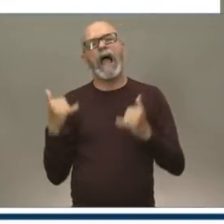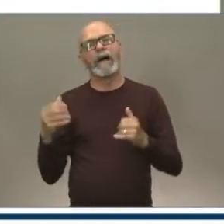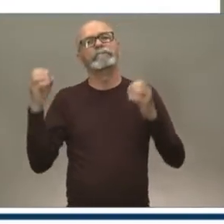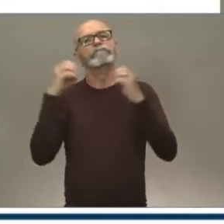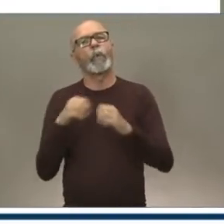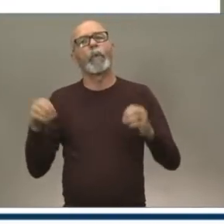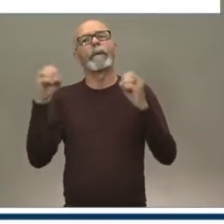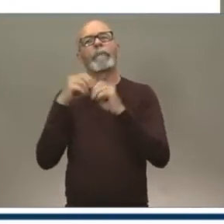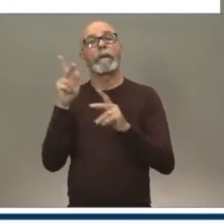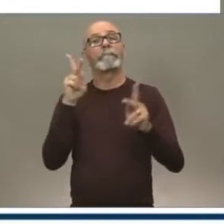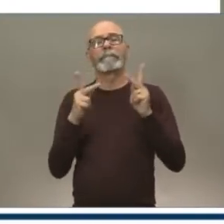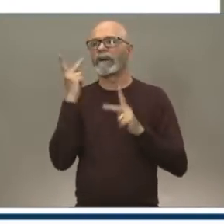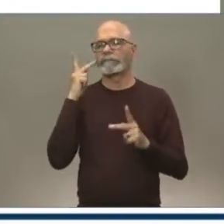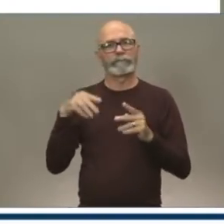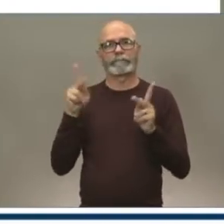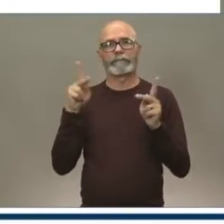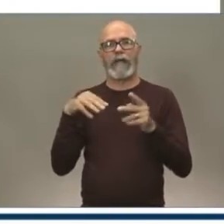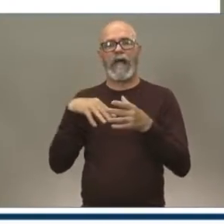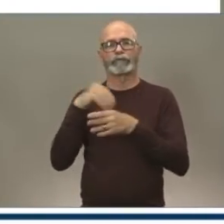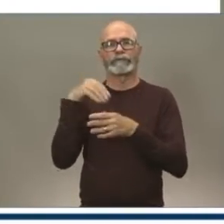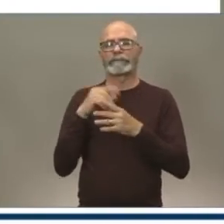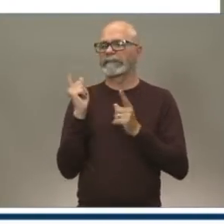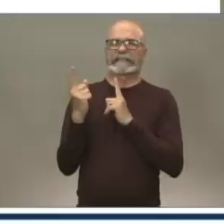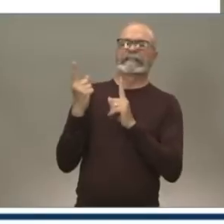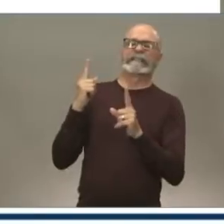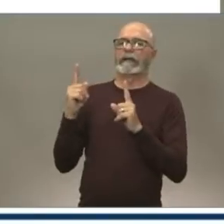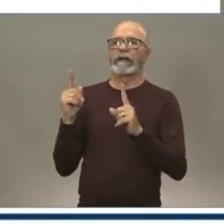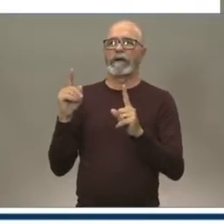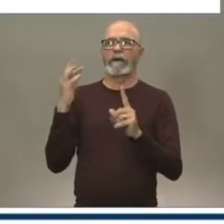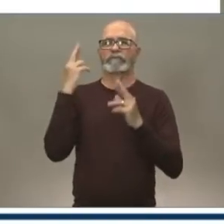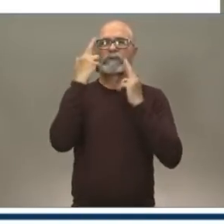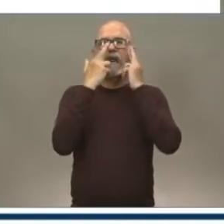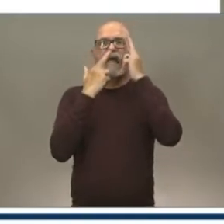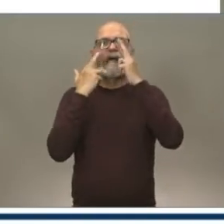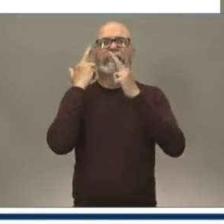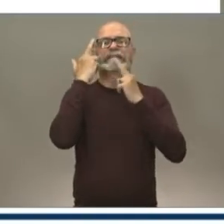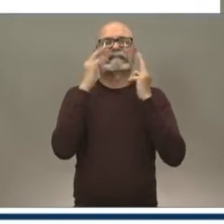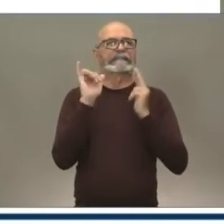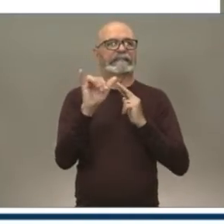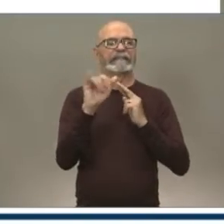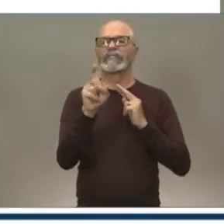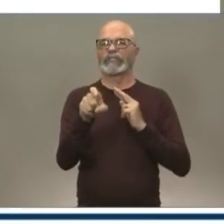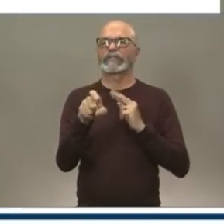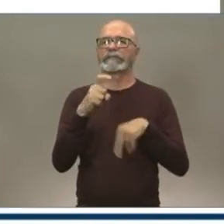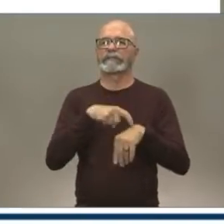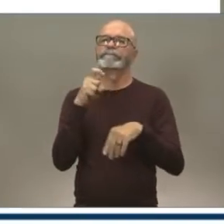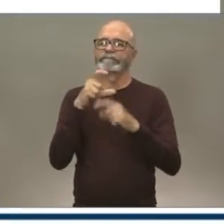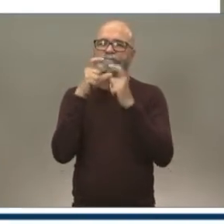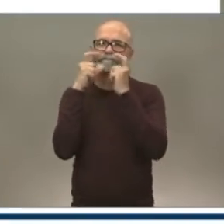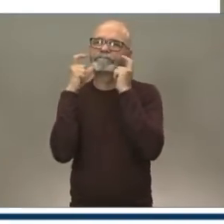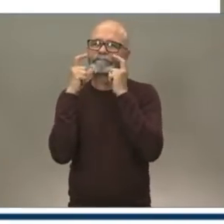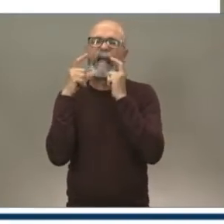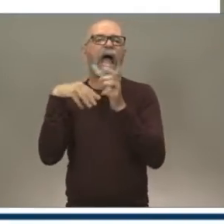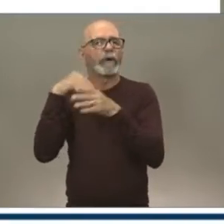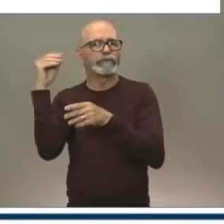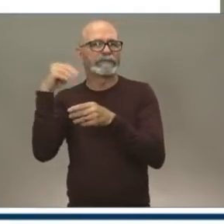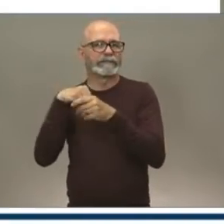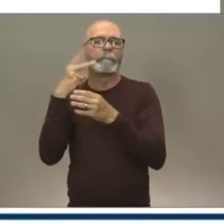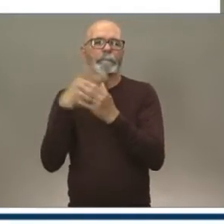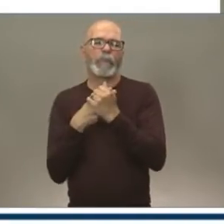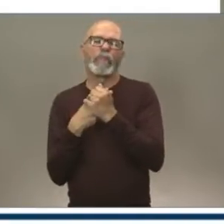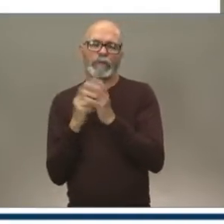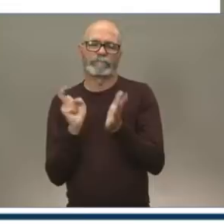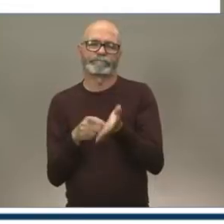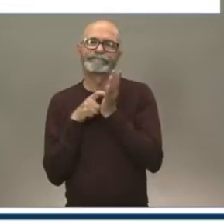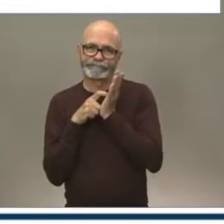where physical distancing cannot be reliably maintained, we're now making the wearing of masks mandatory. And that's simply